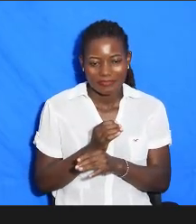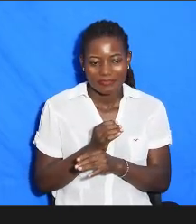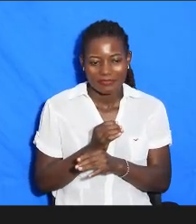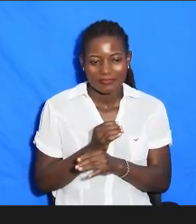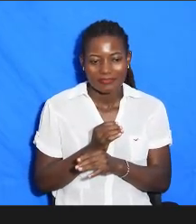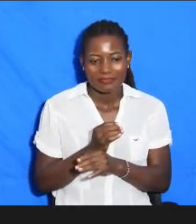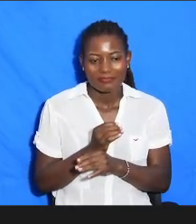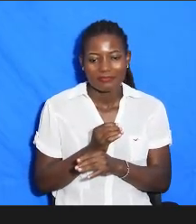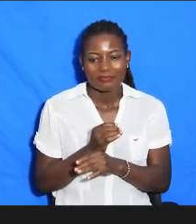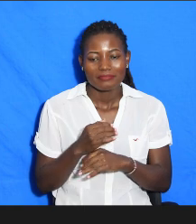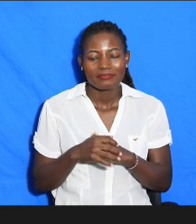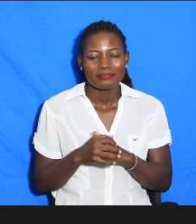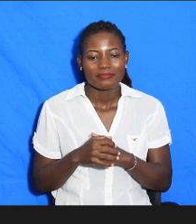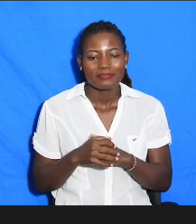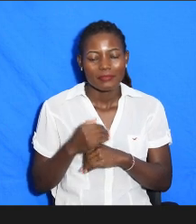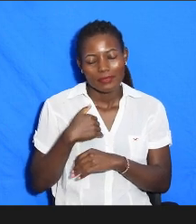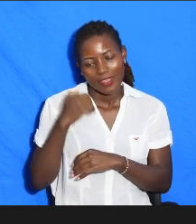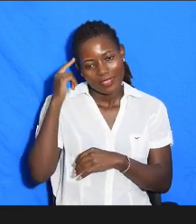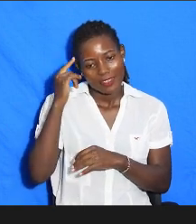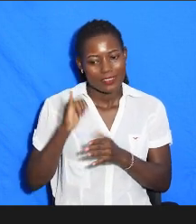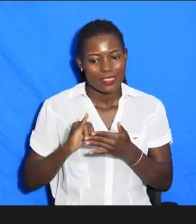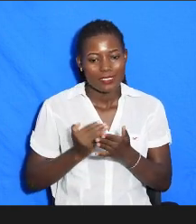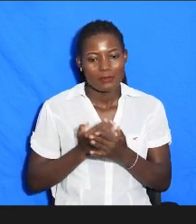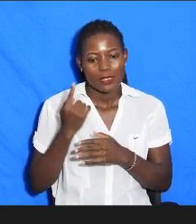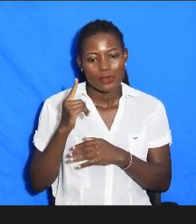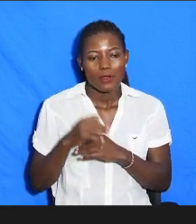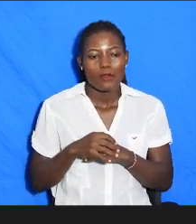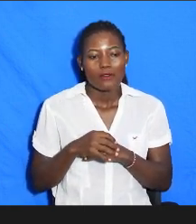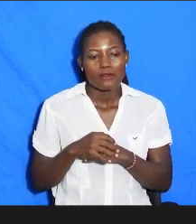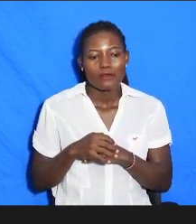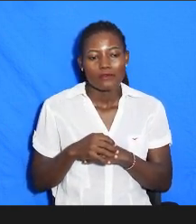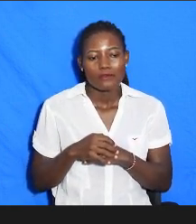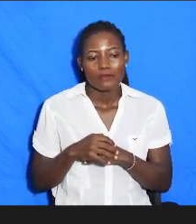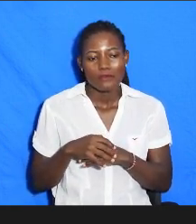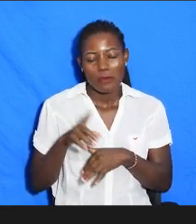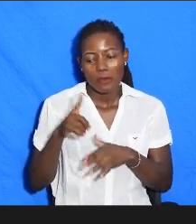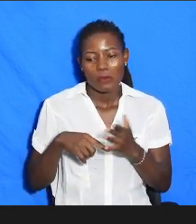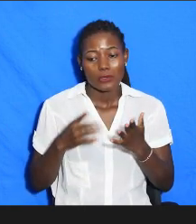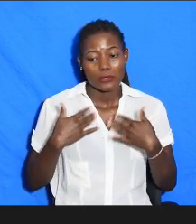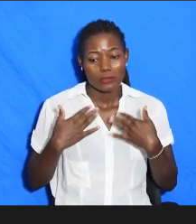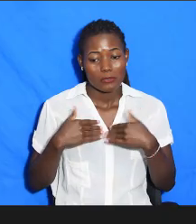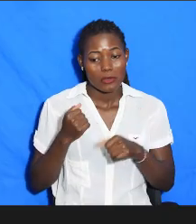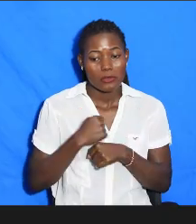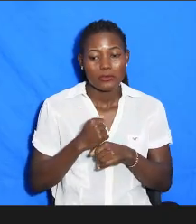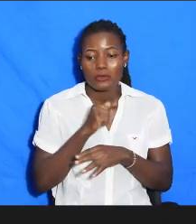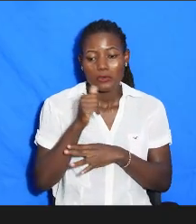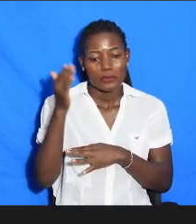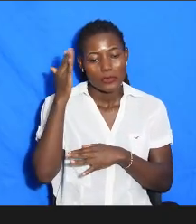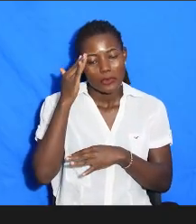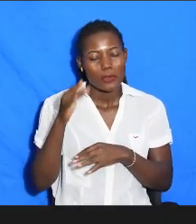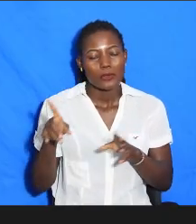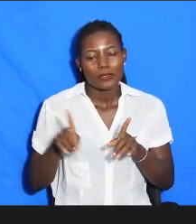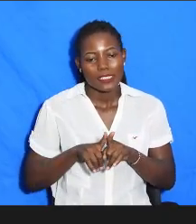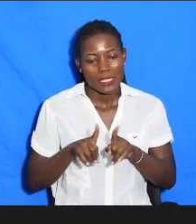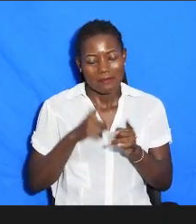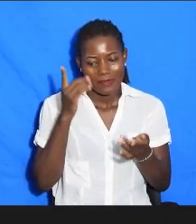with teenagers. So I think that's a part of ministry of me that most people don't know that I do. Oh, And okay. apart from that,